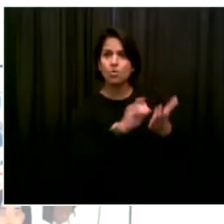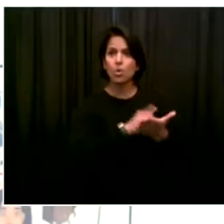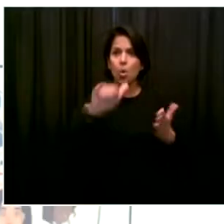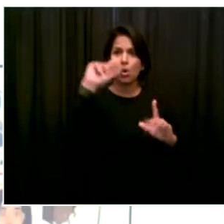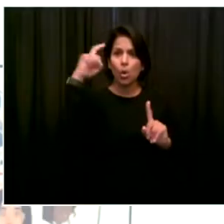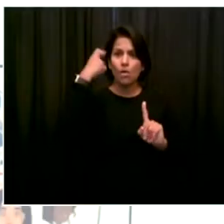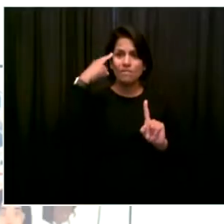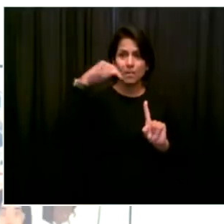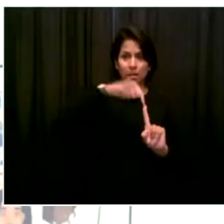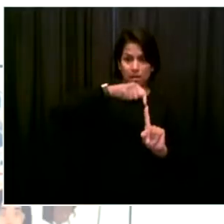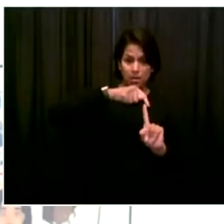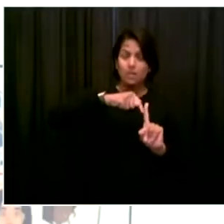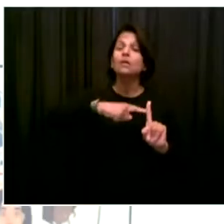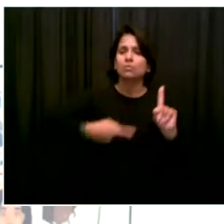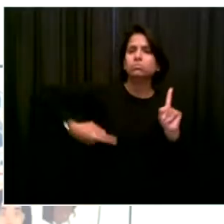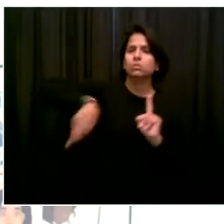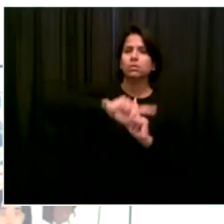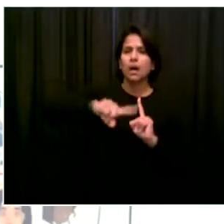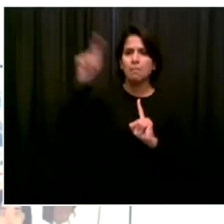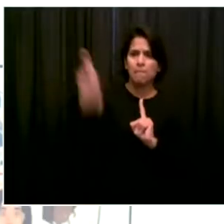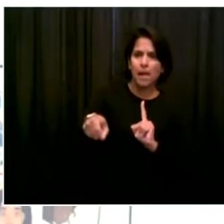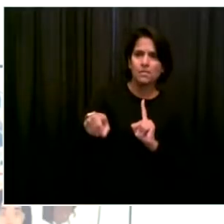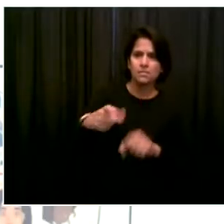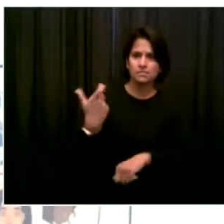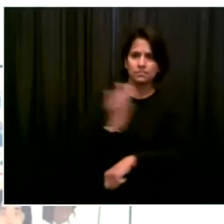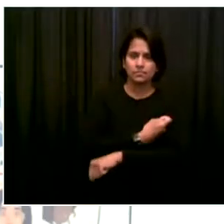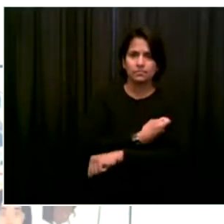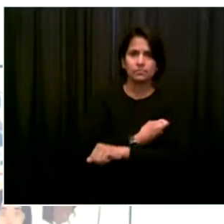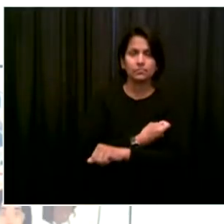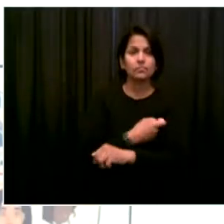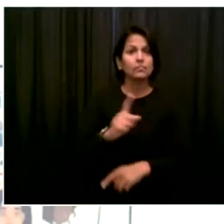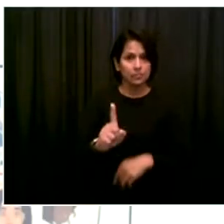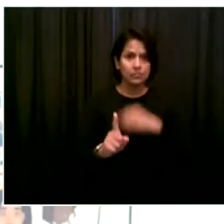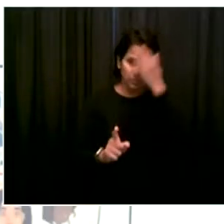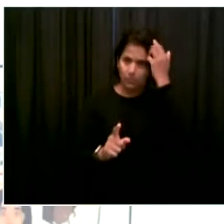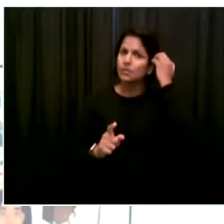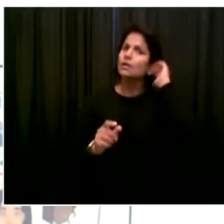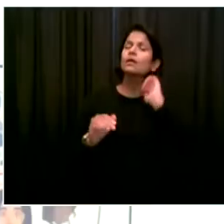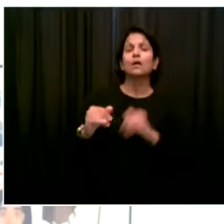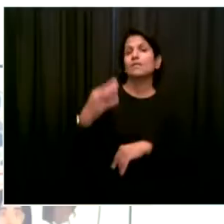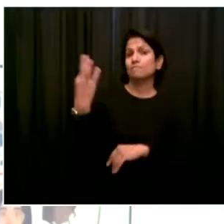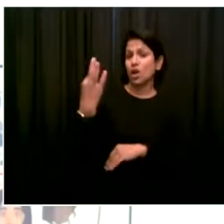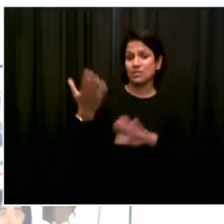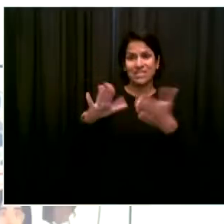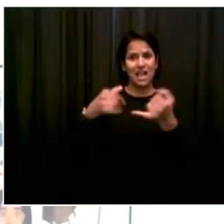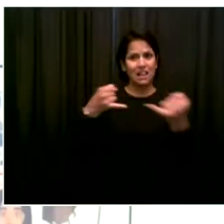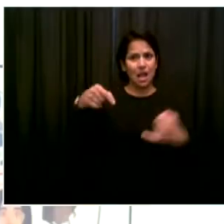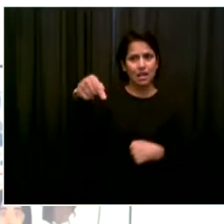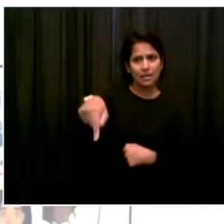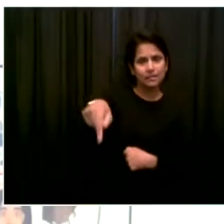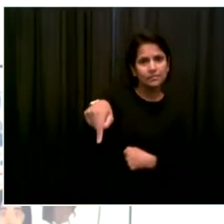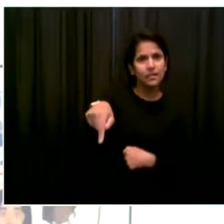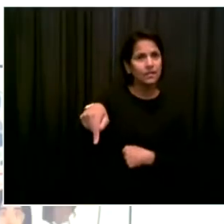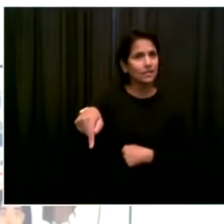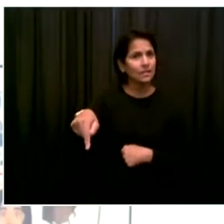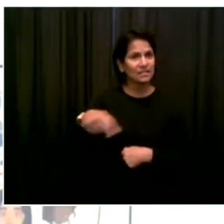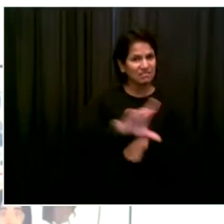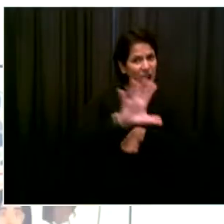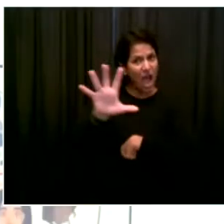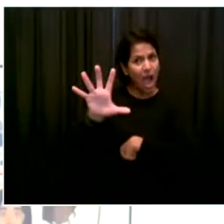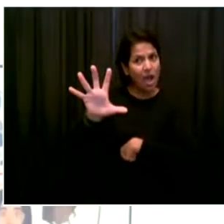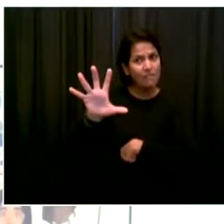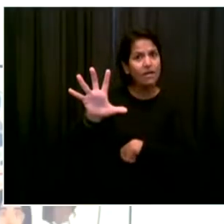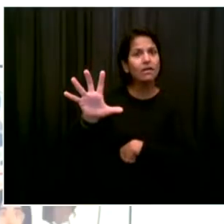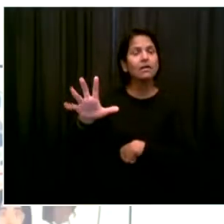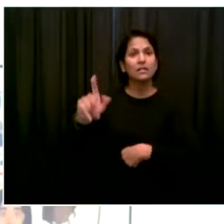said, city workers will have to submit proof of vaccination by 5 p.m. on Friday, October 29th. You can provide proof of full